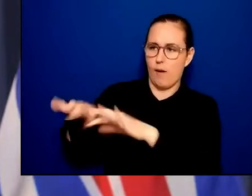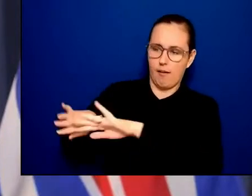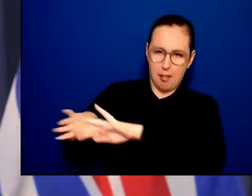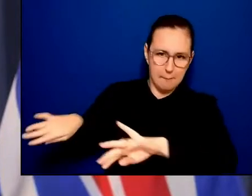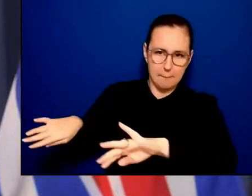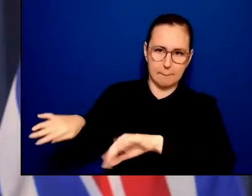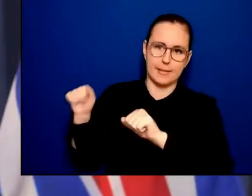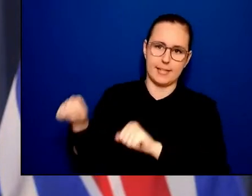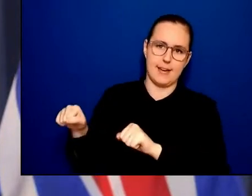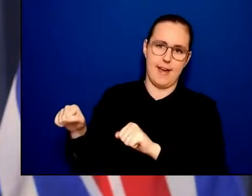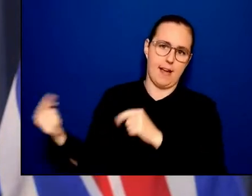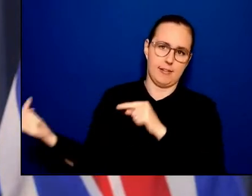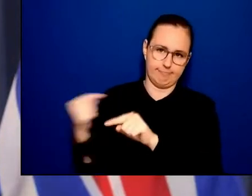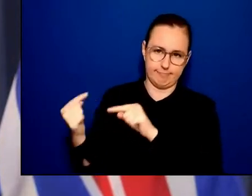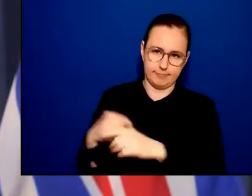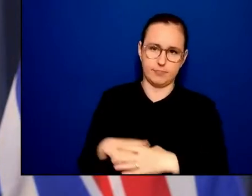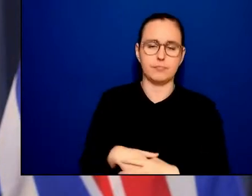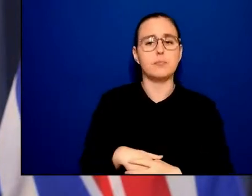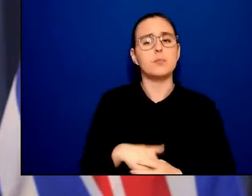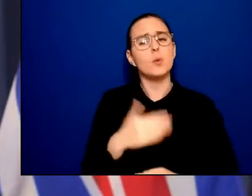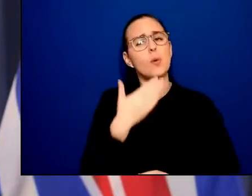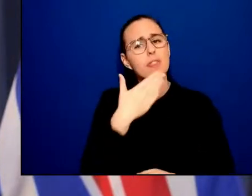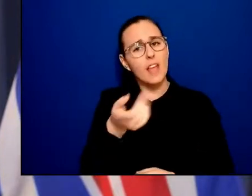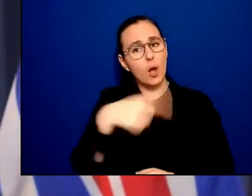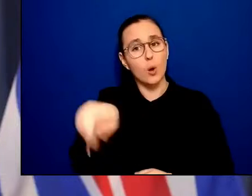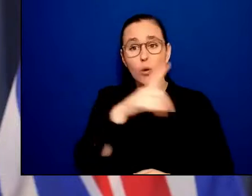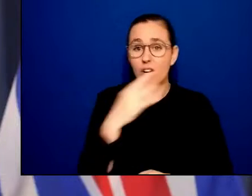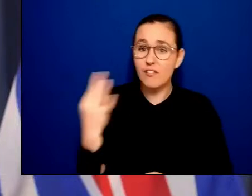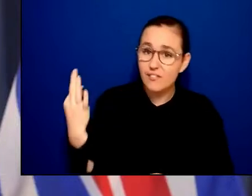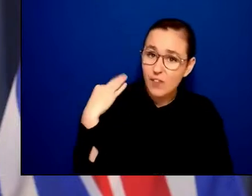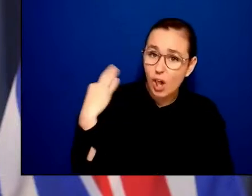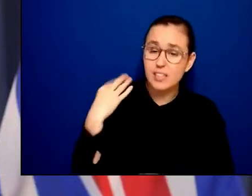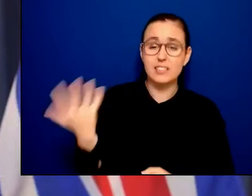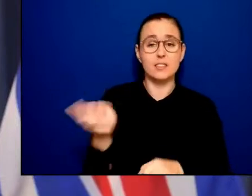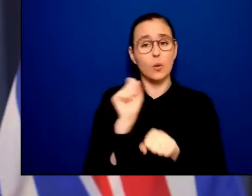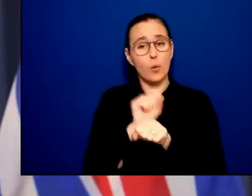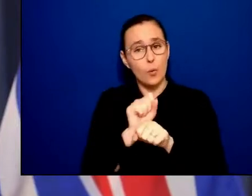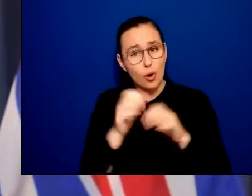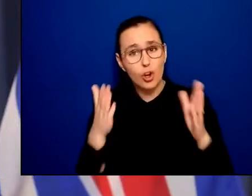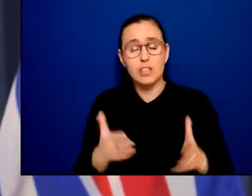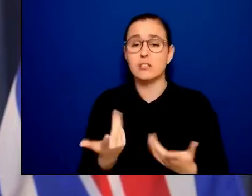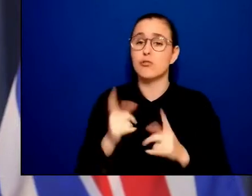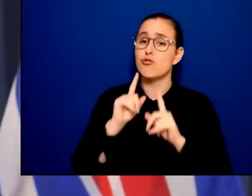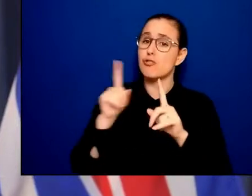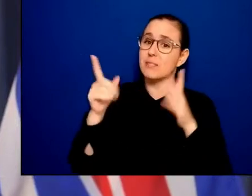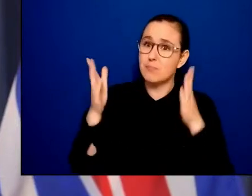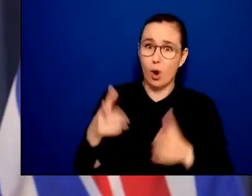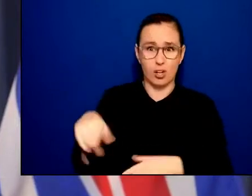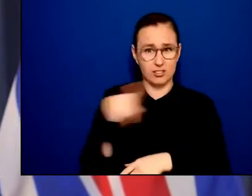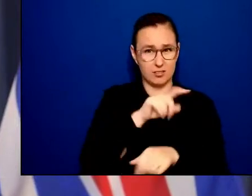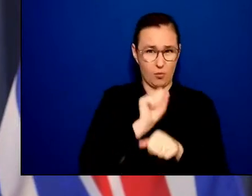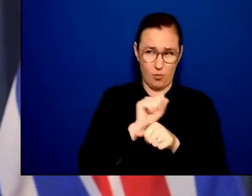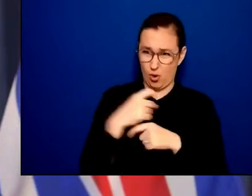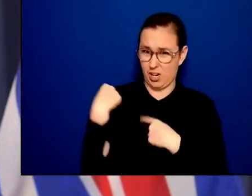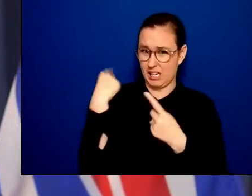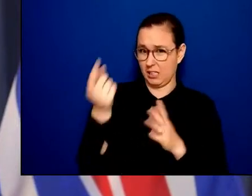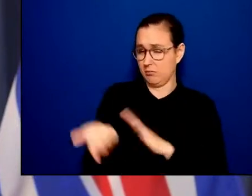clock, responding to the flooding and helping people in need. What we're seeing is a natural